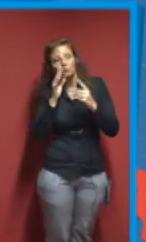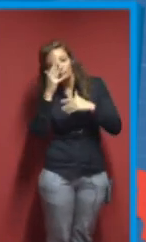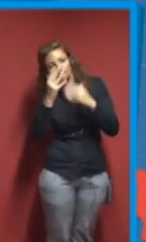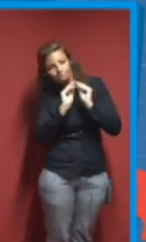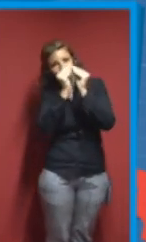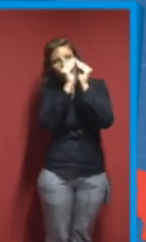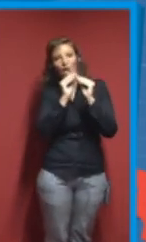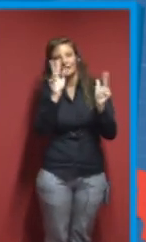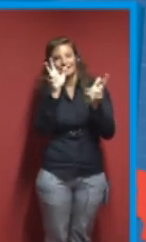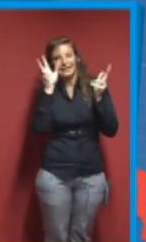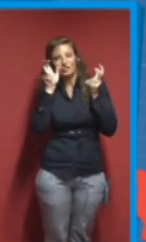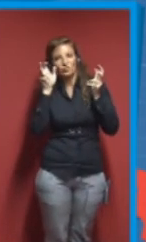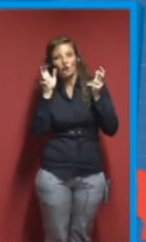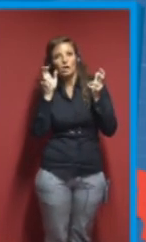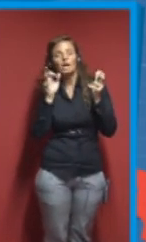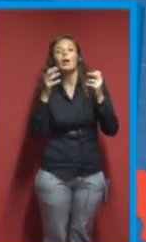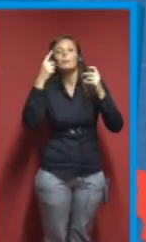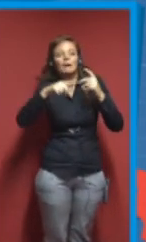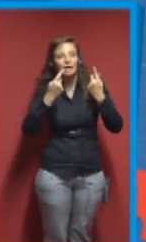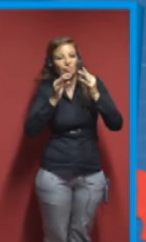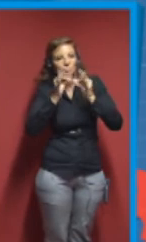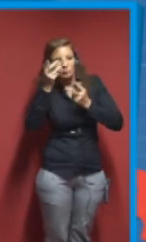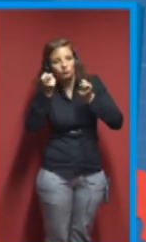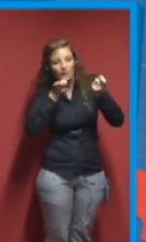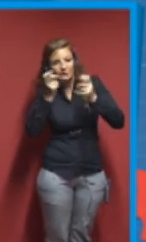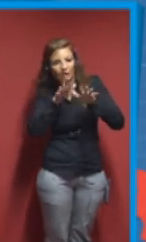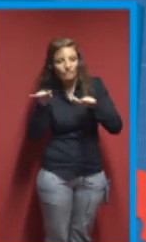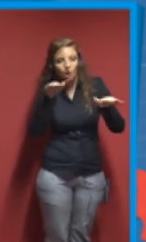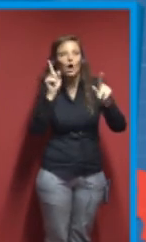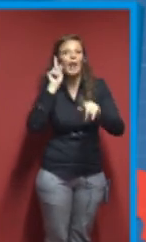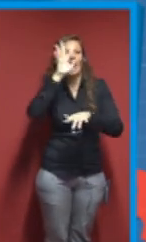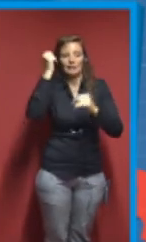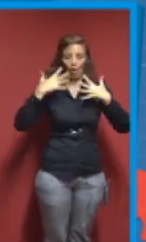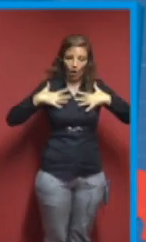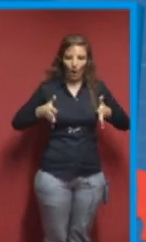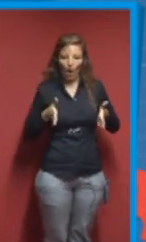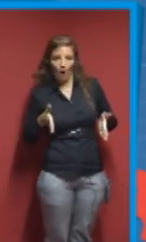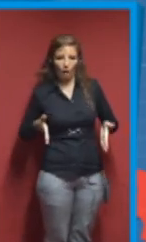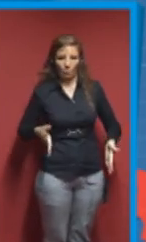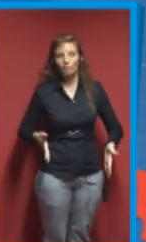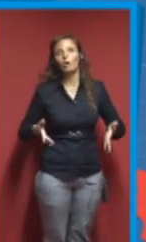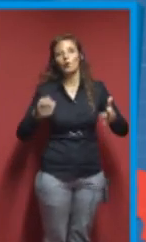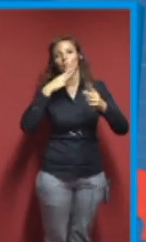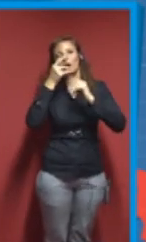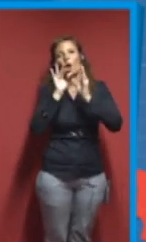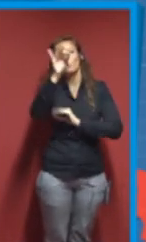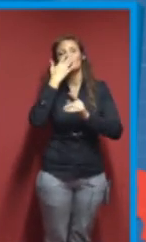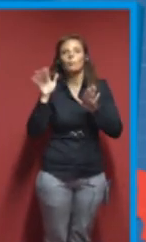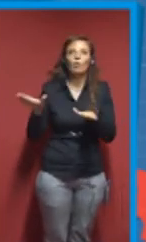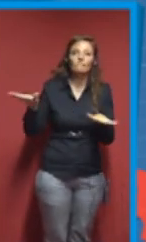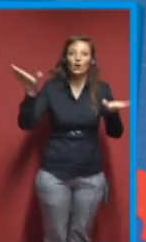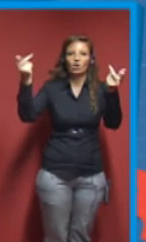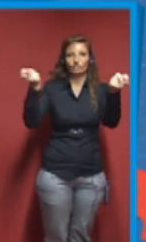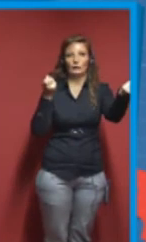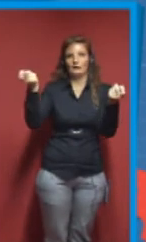to measure various things in flight, body posture, aerodynamic effects, and to close the loop to allow level flight, maybe even someday to be able to take off and land without a